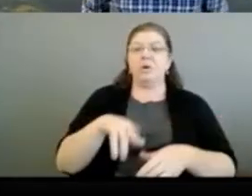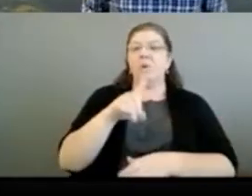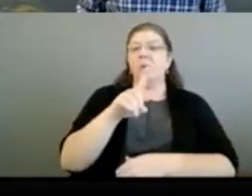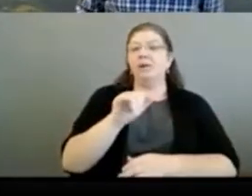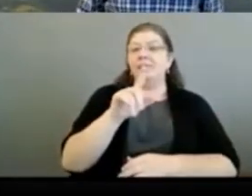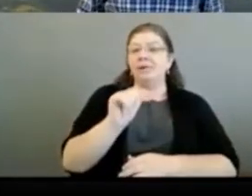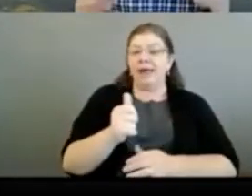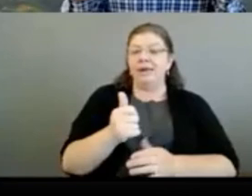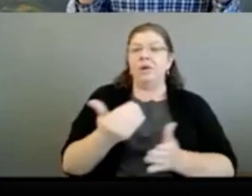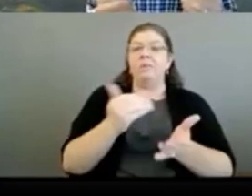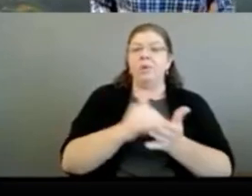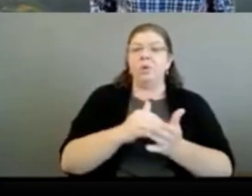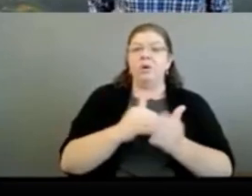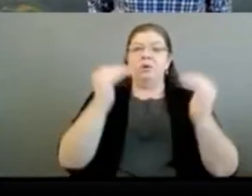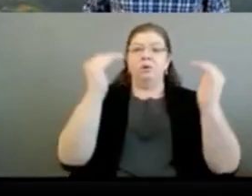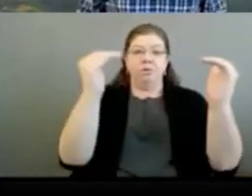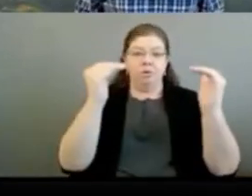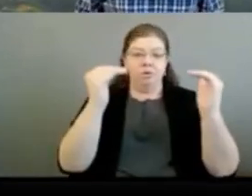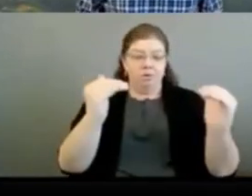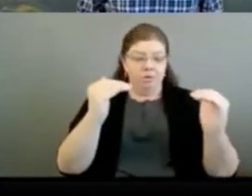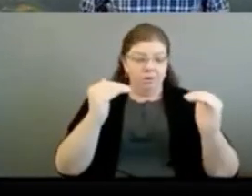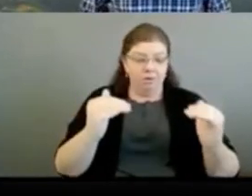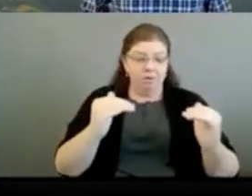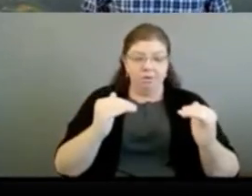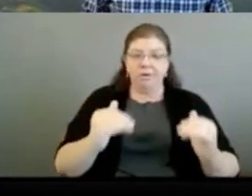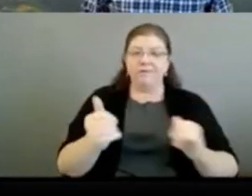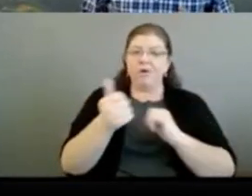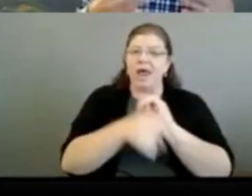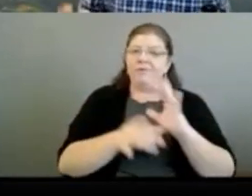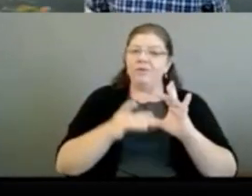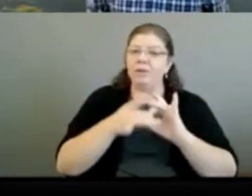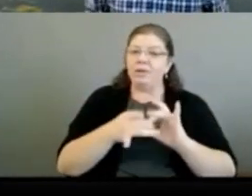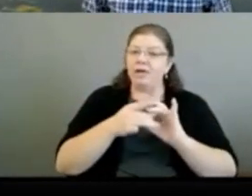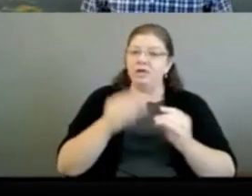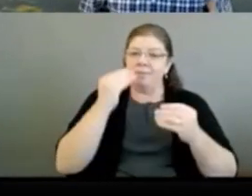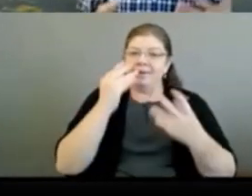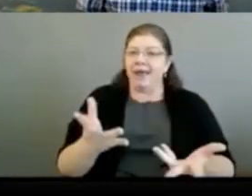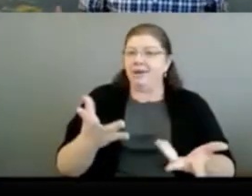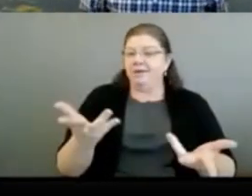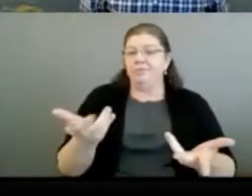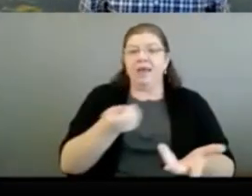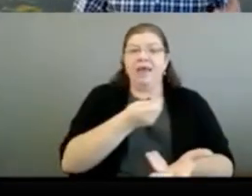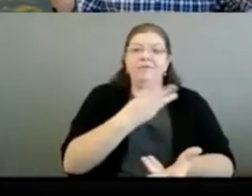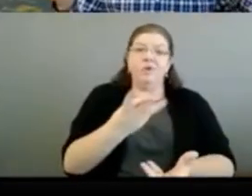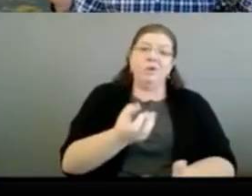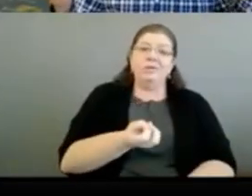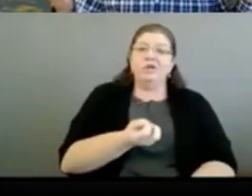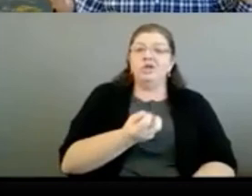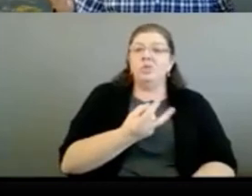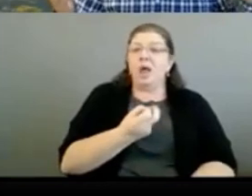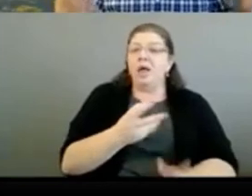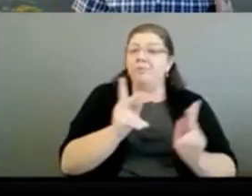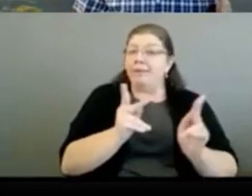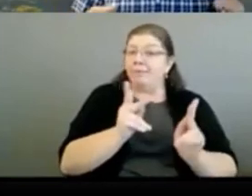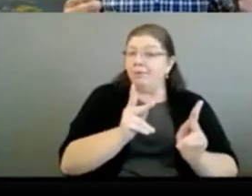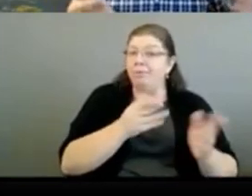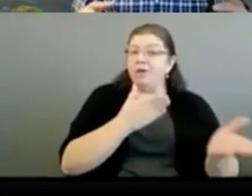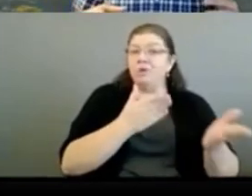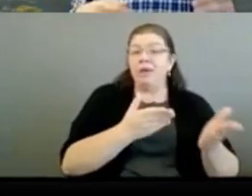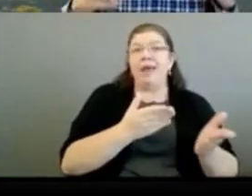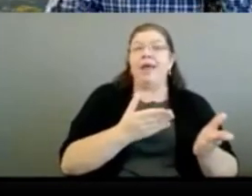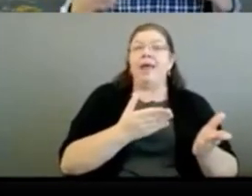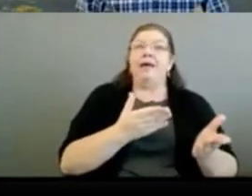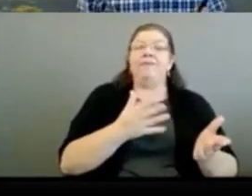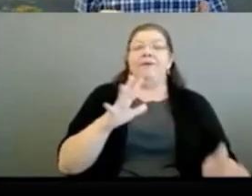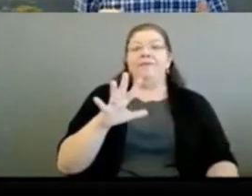repeated row by row for every relationship in our data. So if you have even as few as maybe a dozen people, you might have a couple dozen,